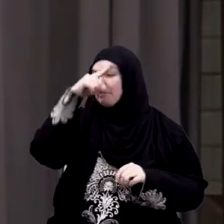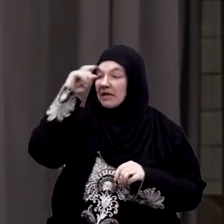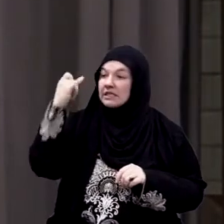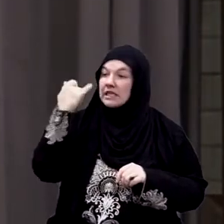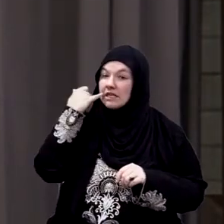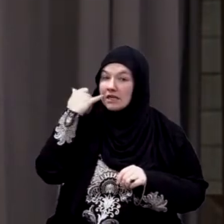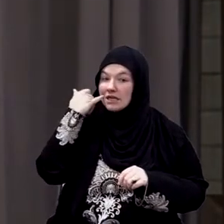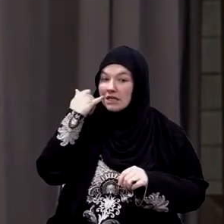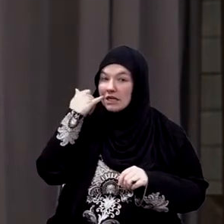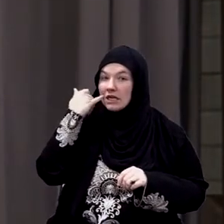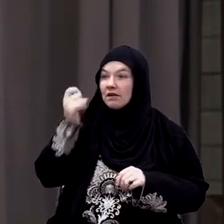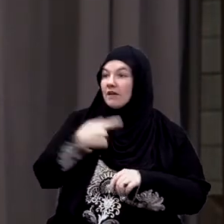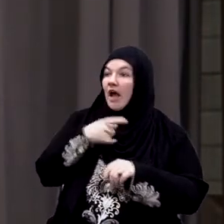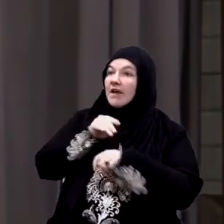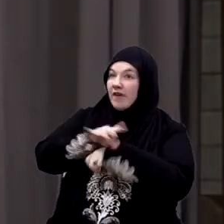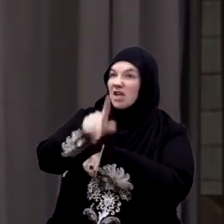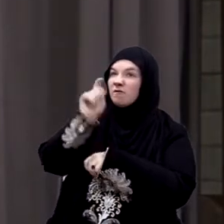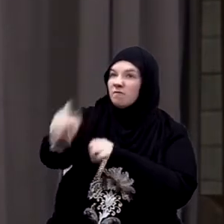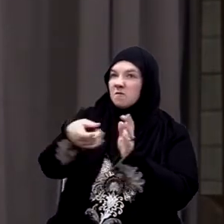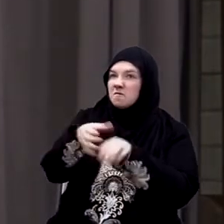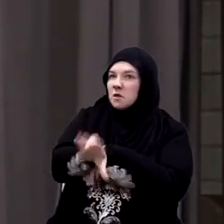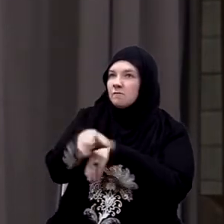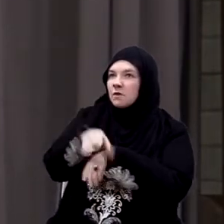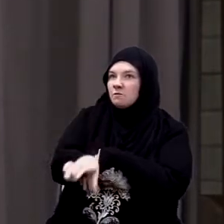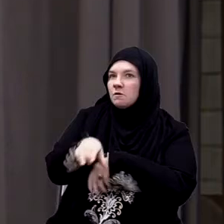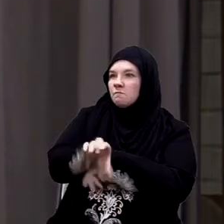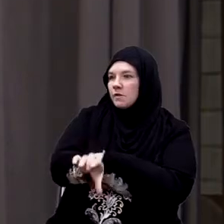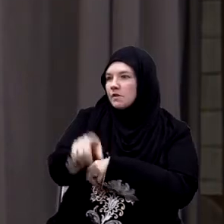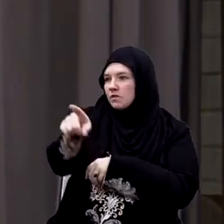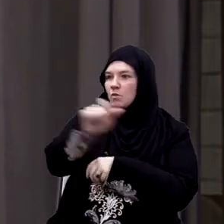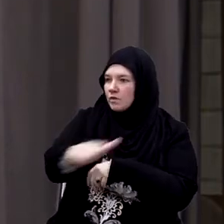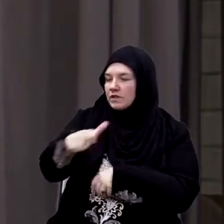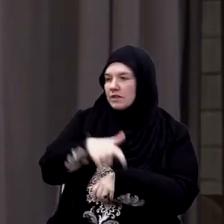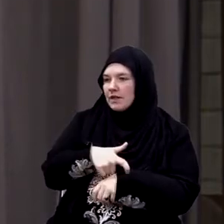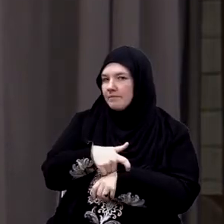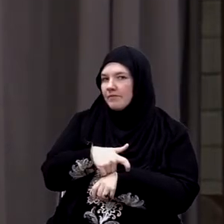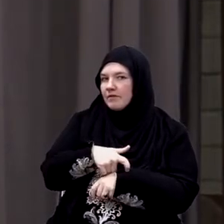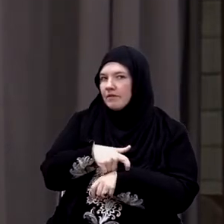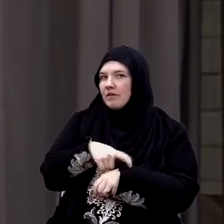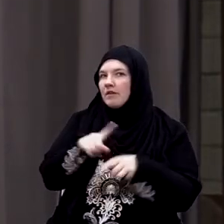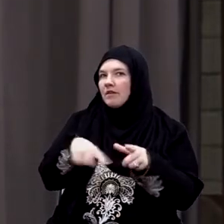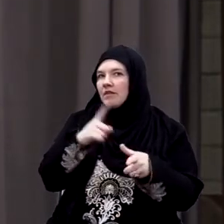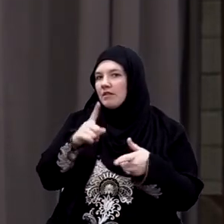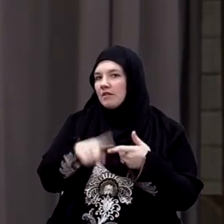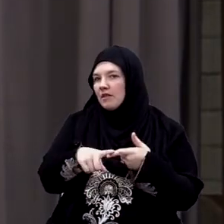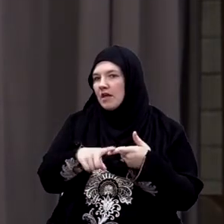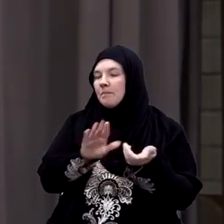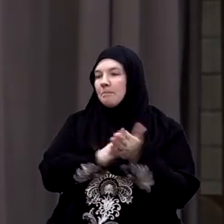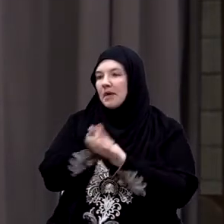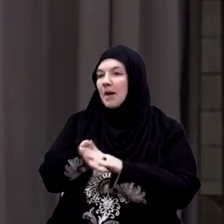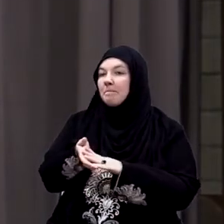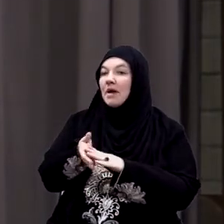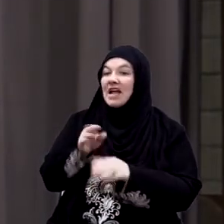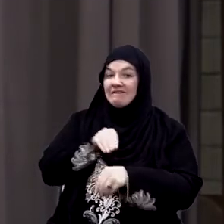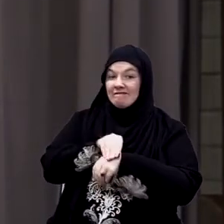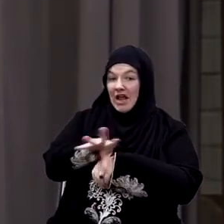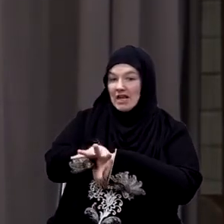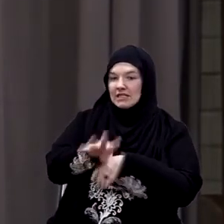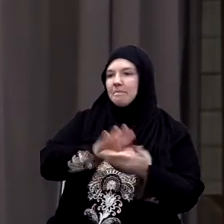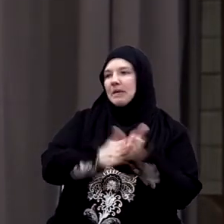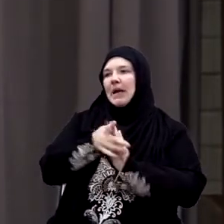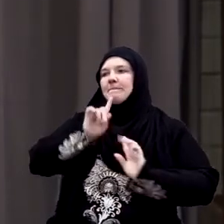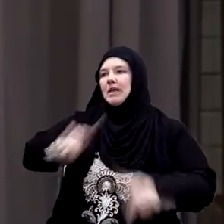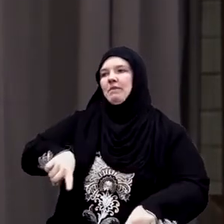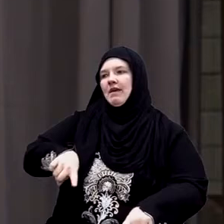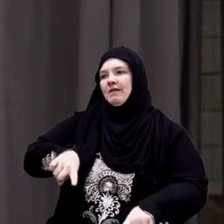we make it compulsory on the advised, then we turn it from an advice into a